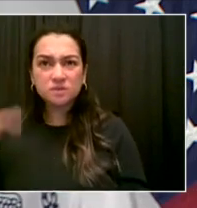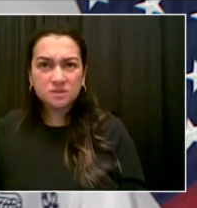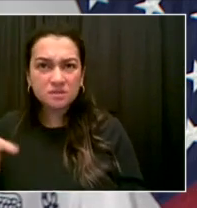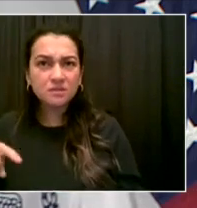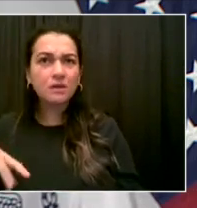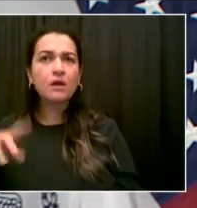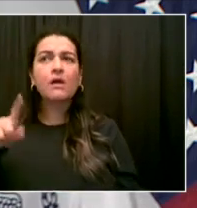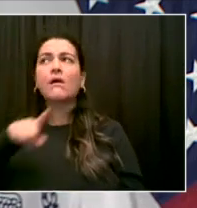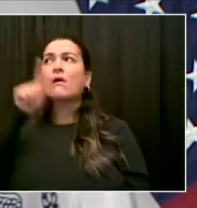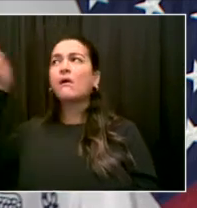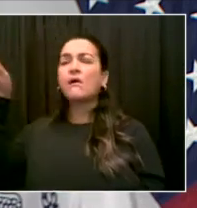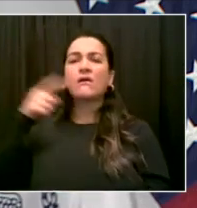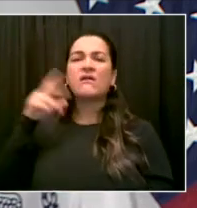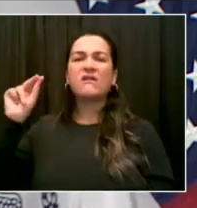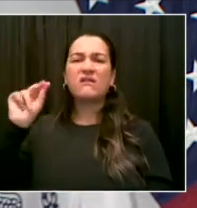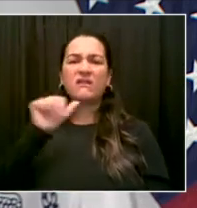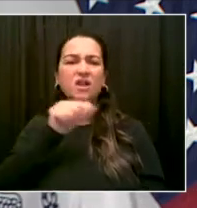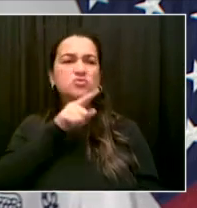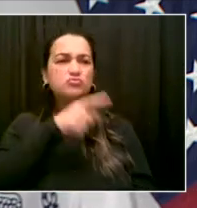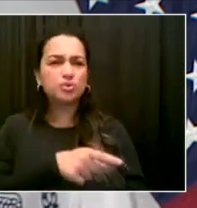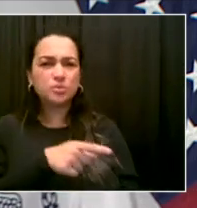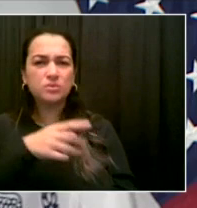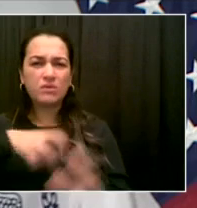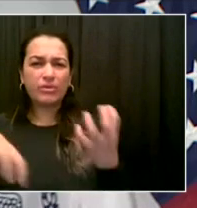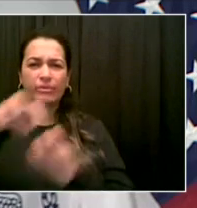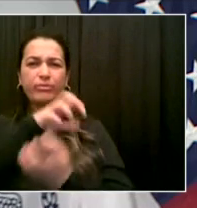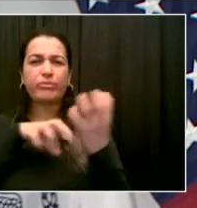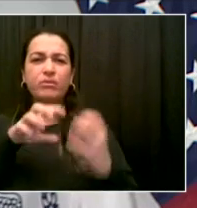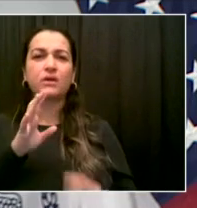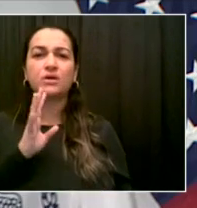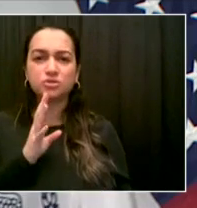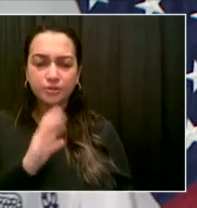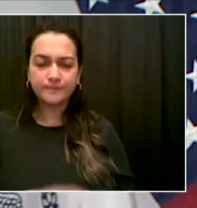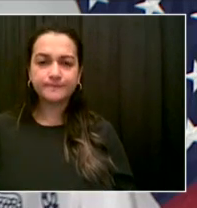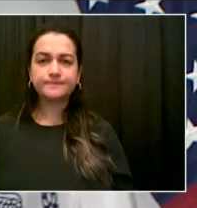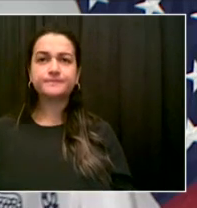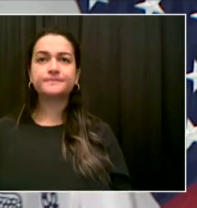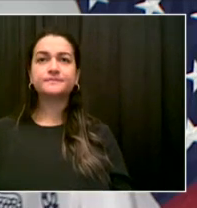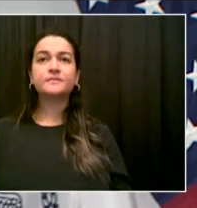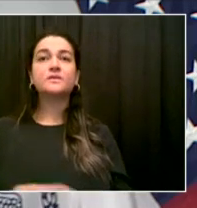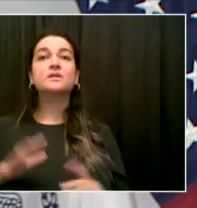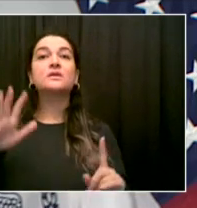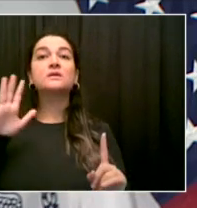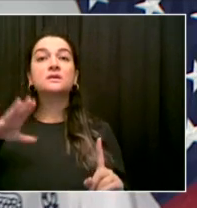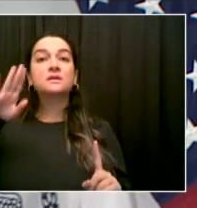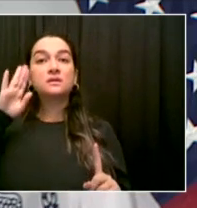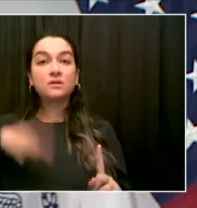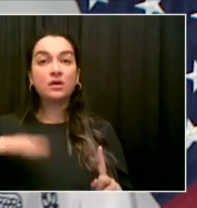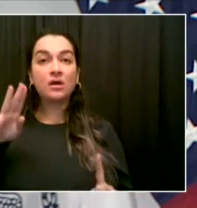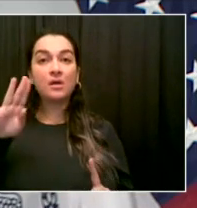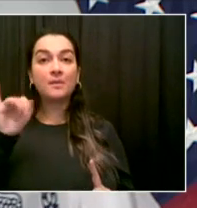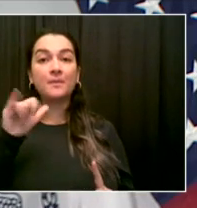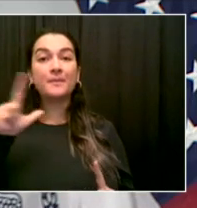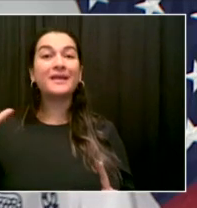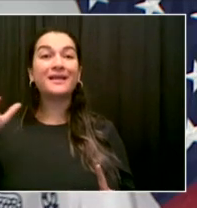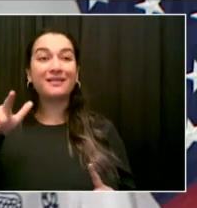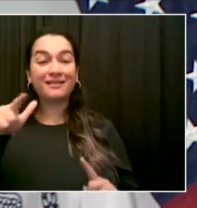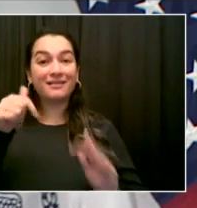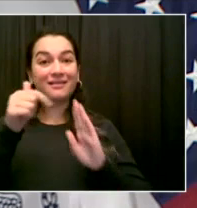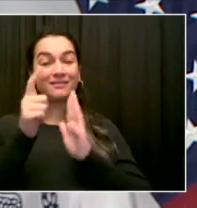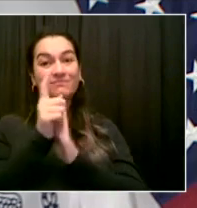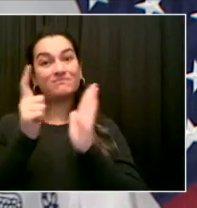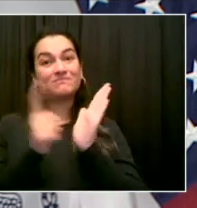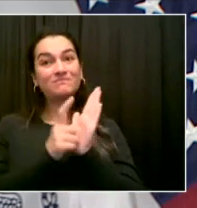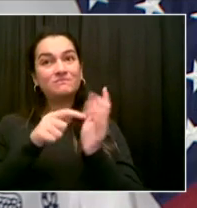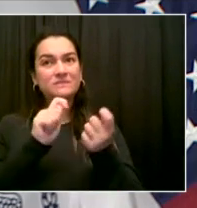the prosecutor's concern that hate crimes were not included in the revision of bail reform last year. Julia, I really respect